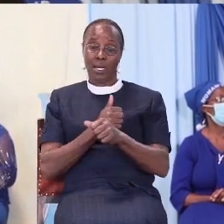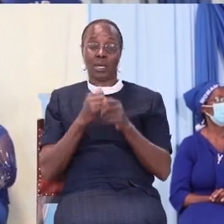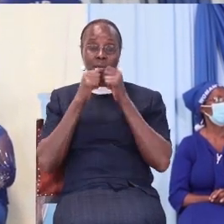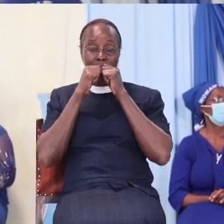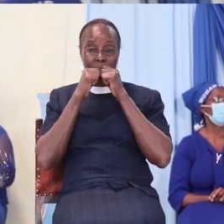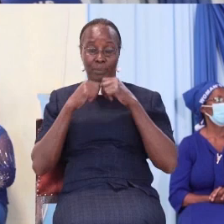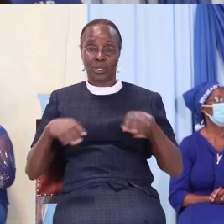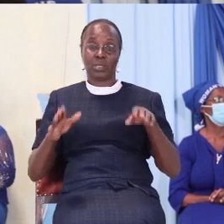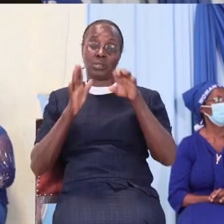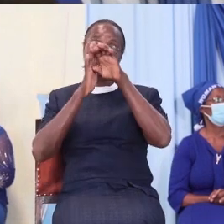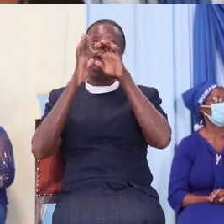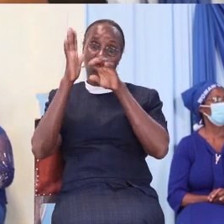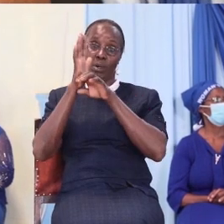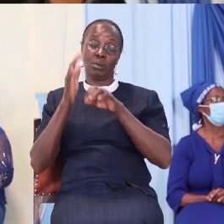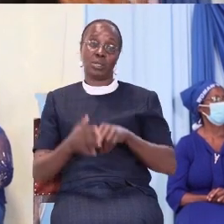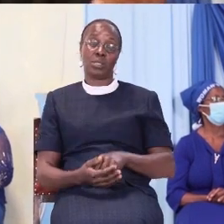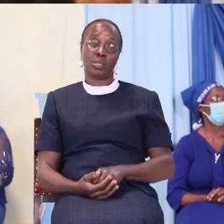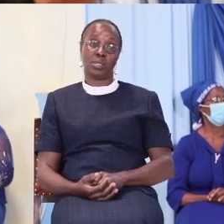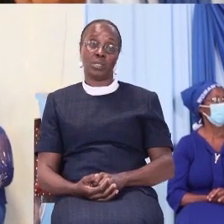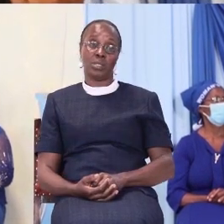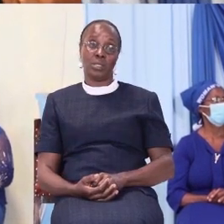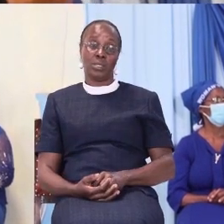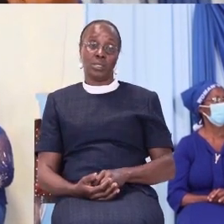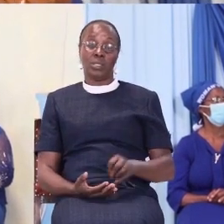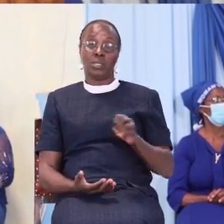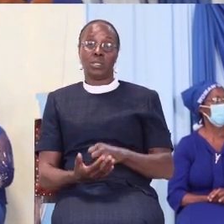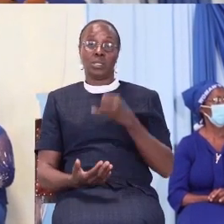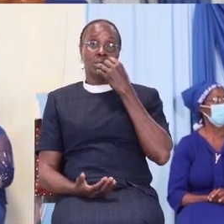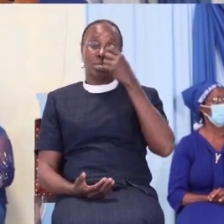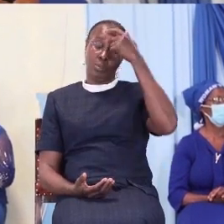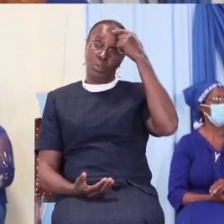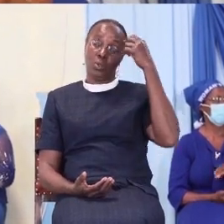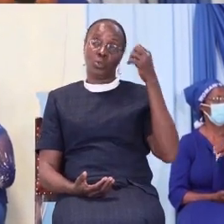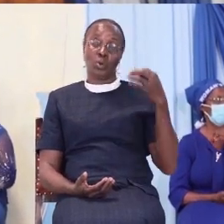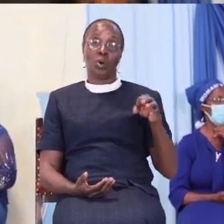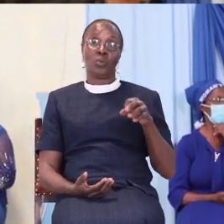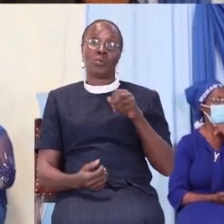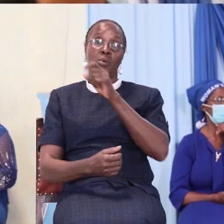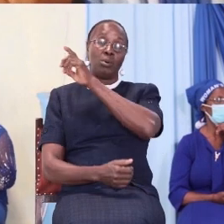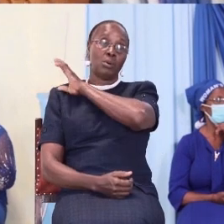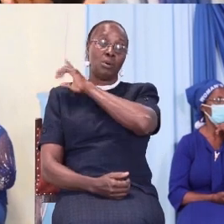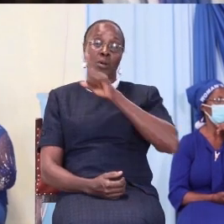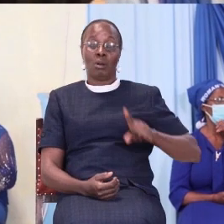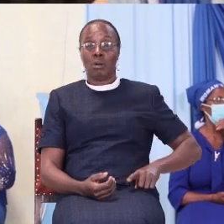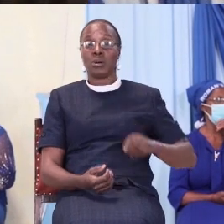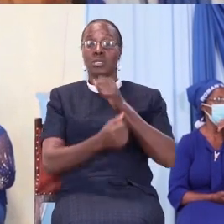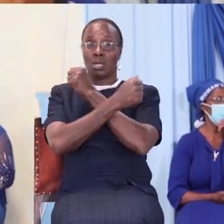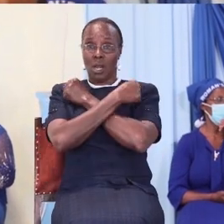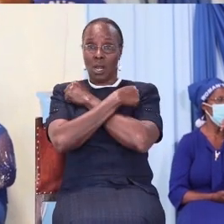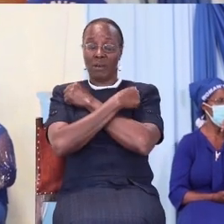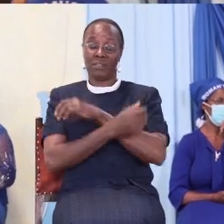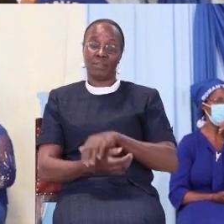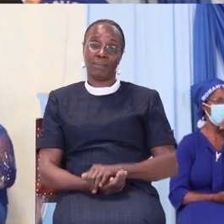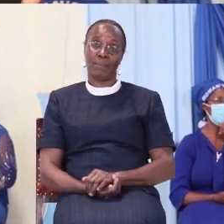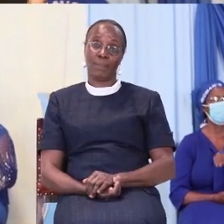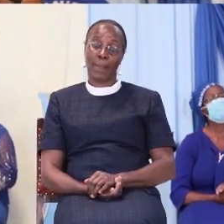made possible through God's love. Praise the name of the Lord. And therefore, what are we saying to each one